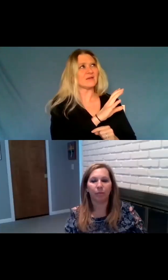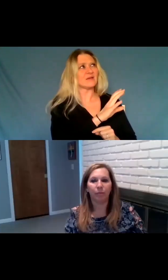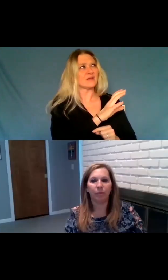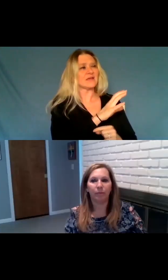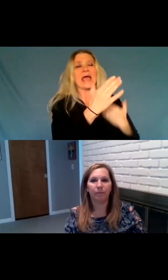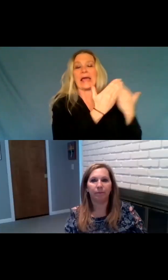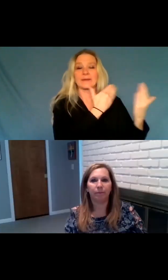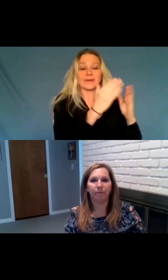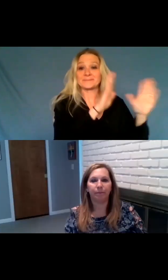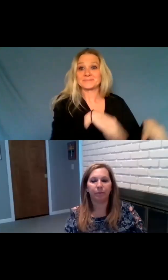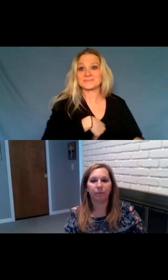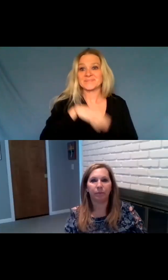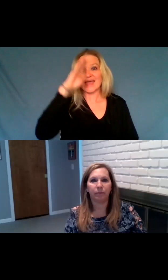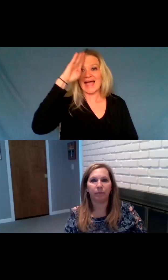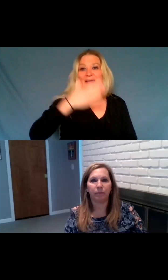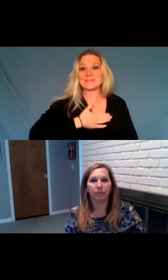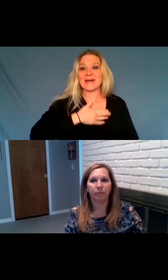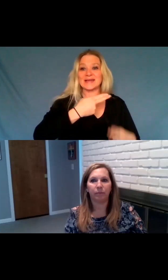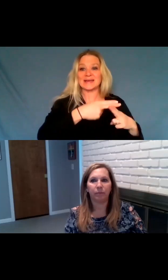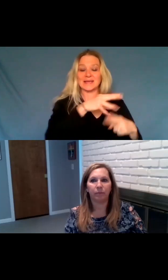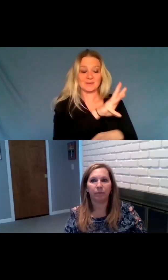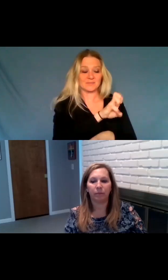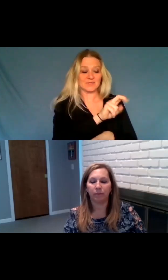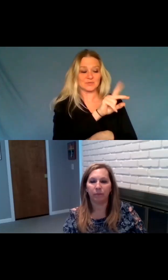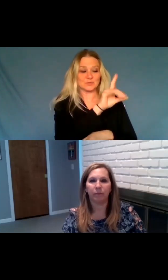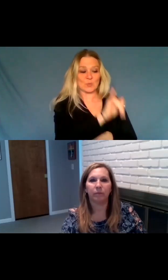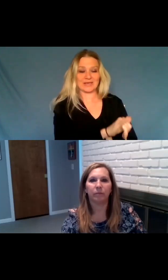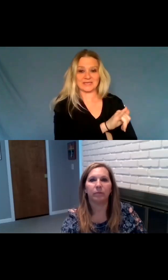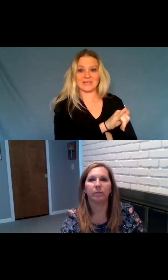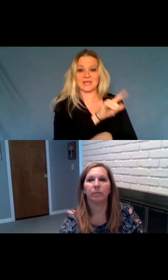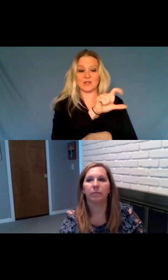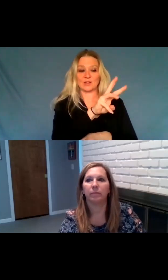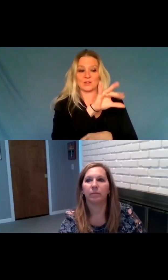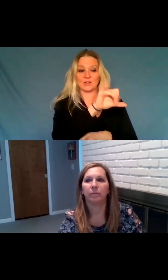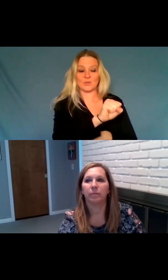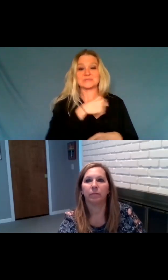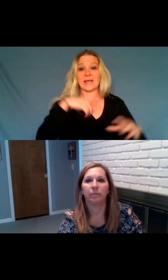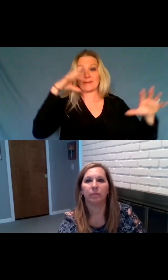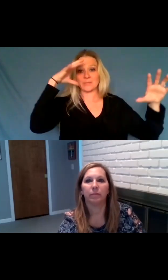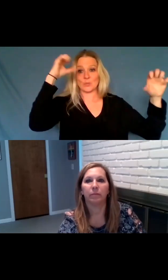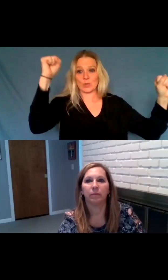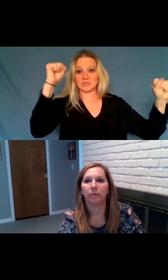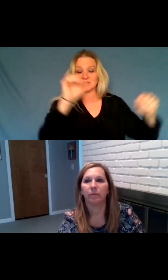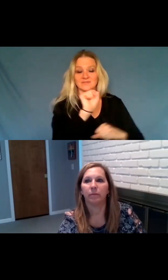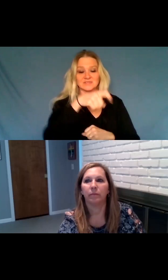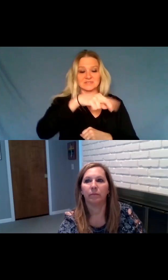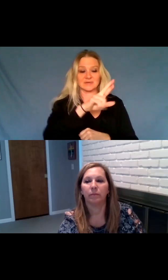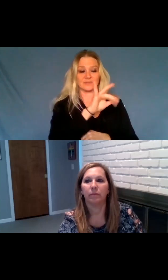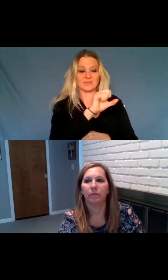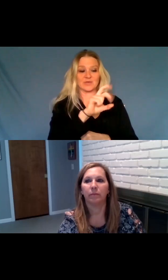Anyway, hi, everyone. My name is Wendy Turner Lewis, and I'm the president of Superior Innovative